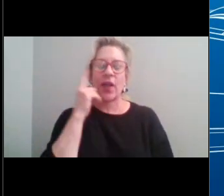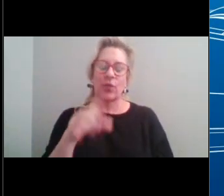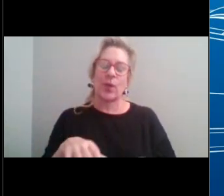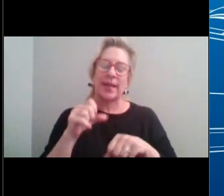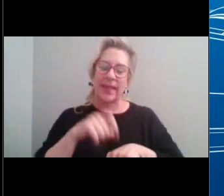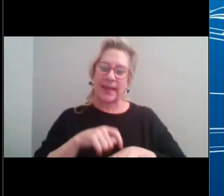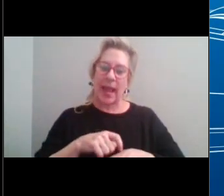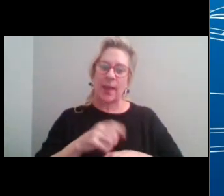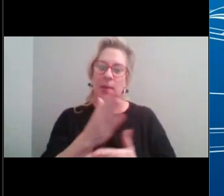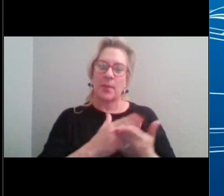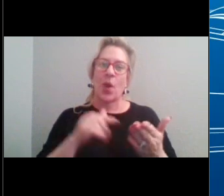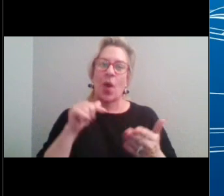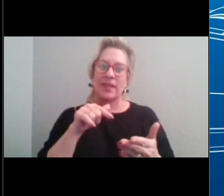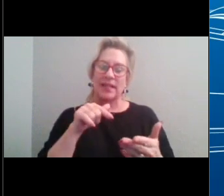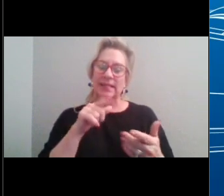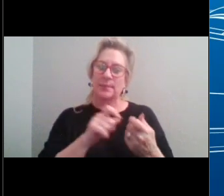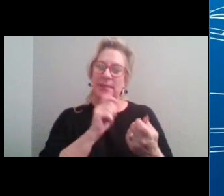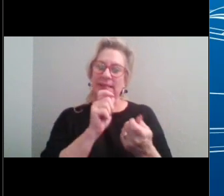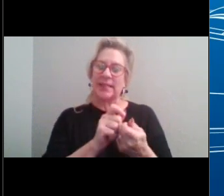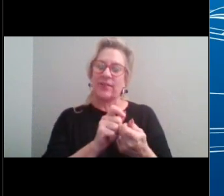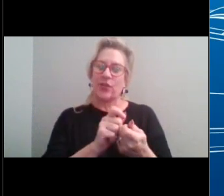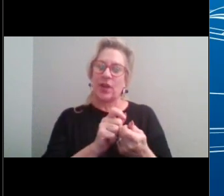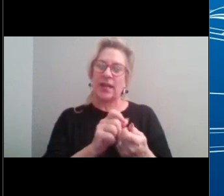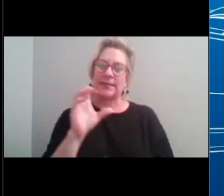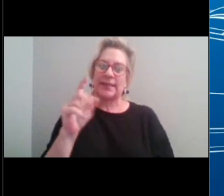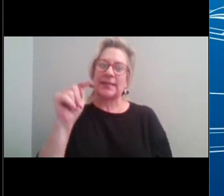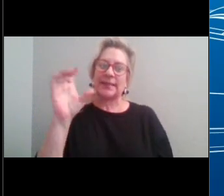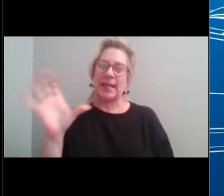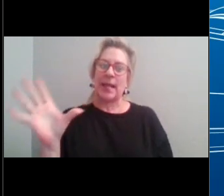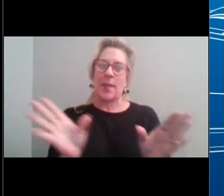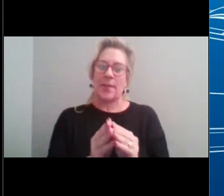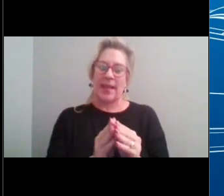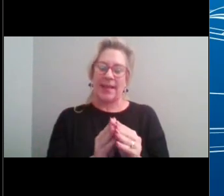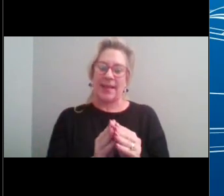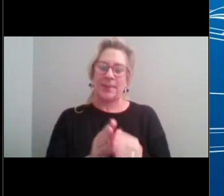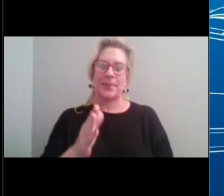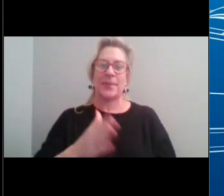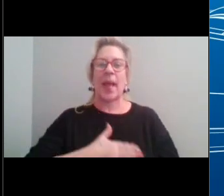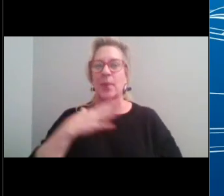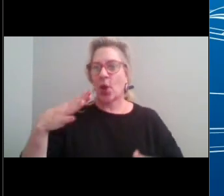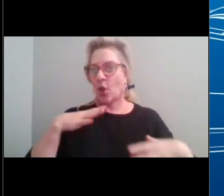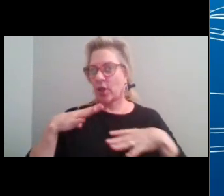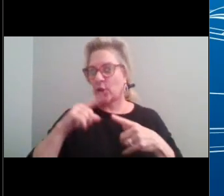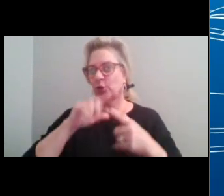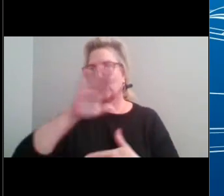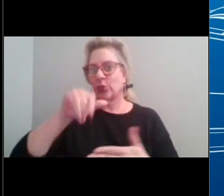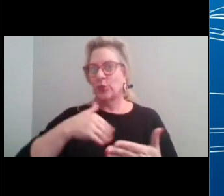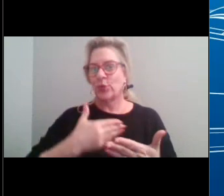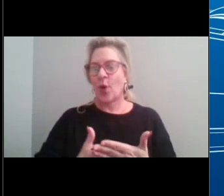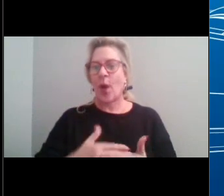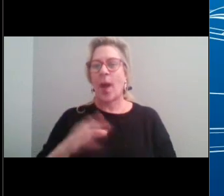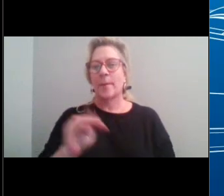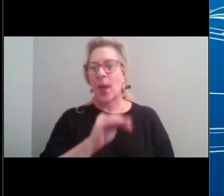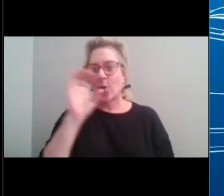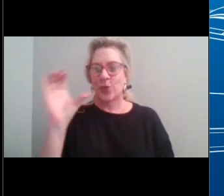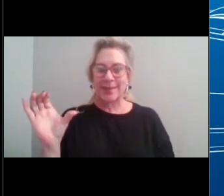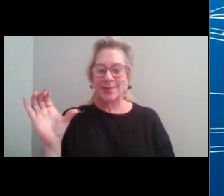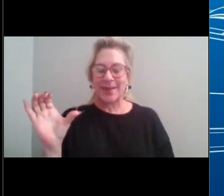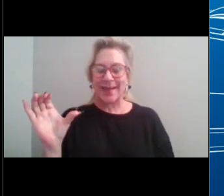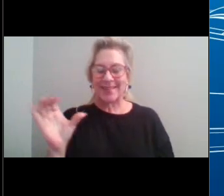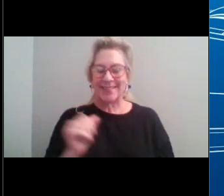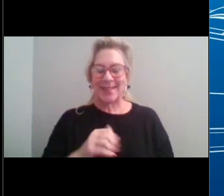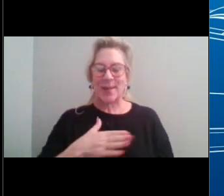this particular CTC meeting. Happy holidays to everybody, and a Merry Christmas ahead.